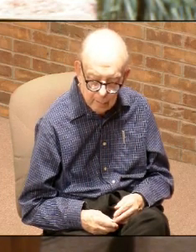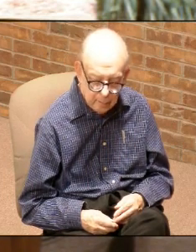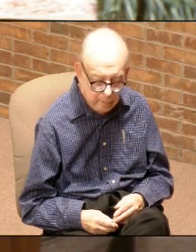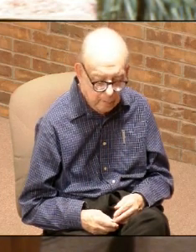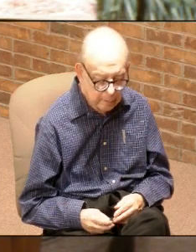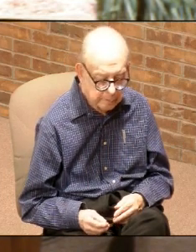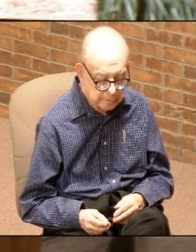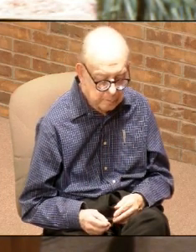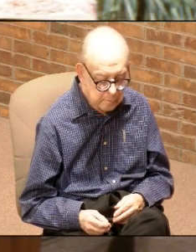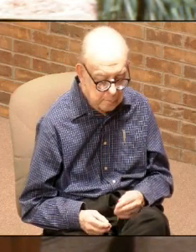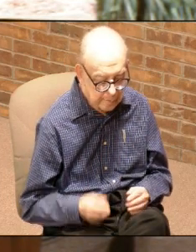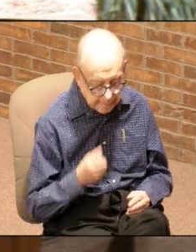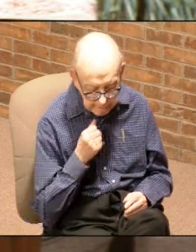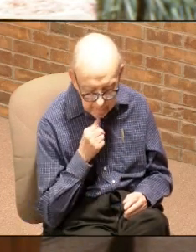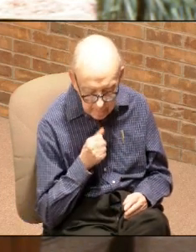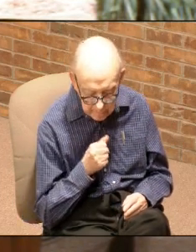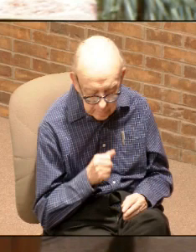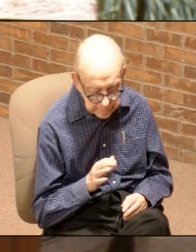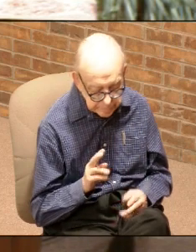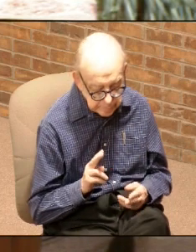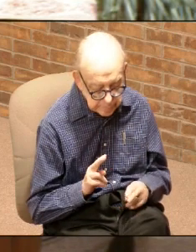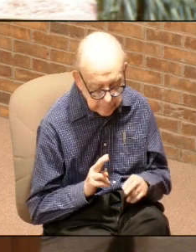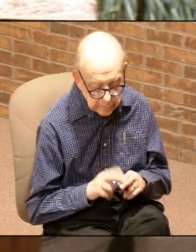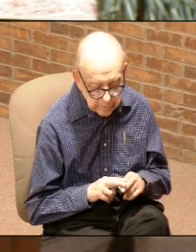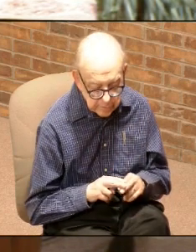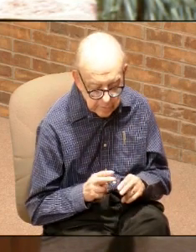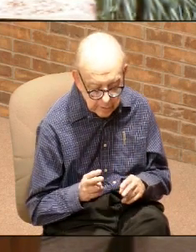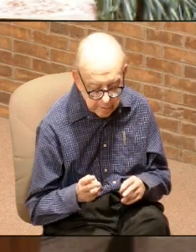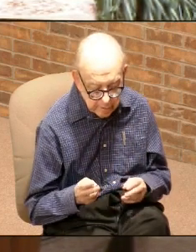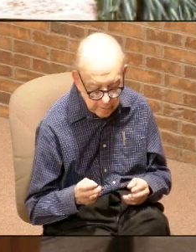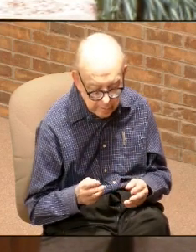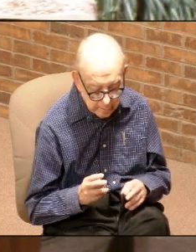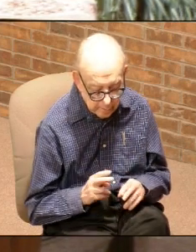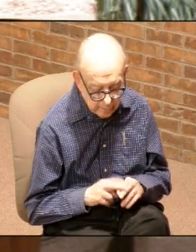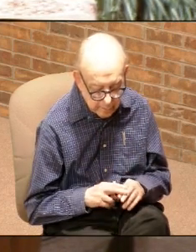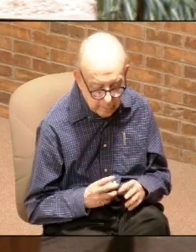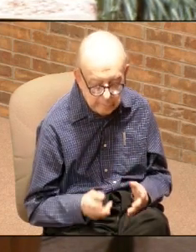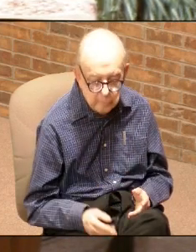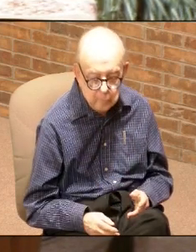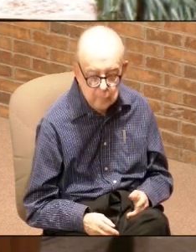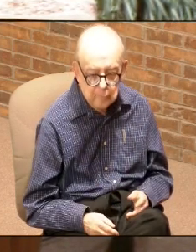And she's just sitting there in the chair.